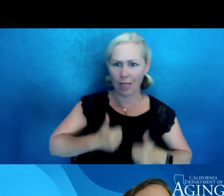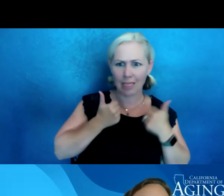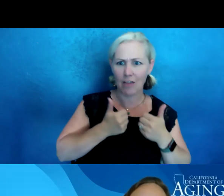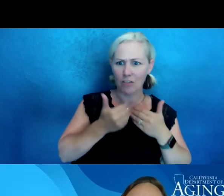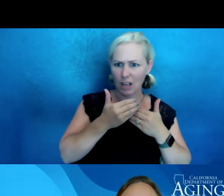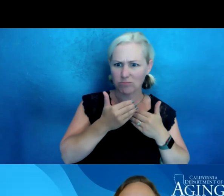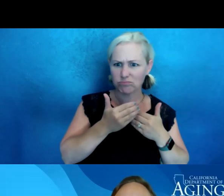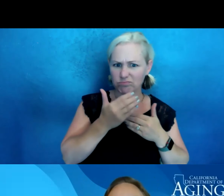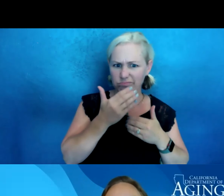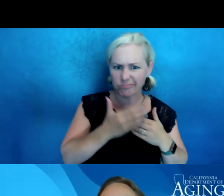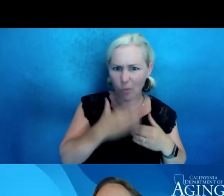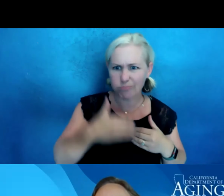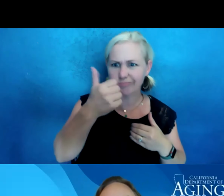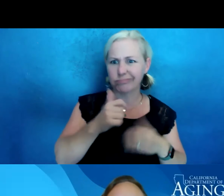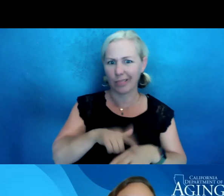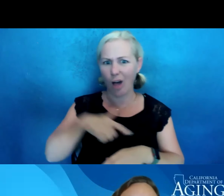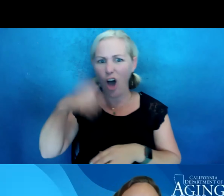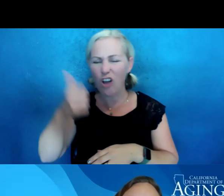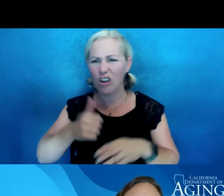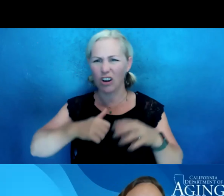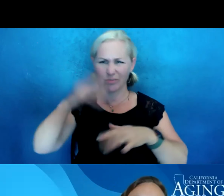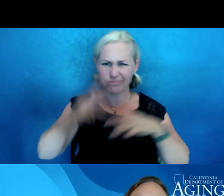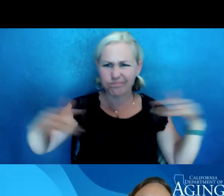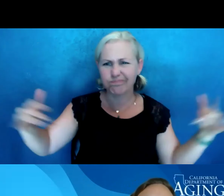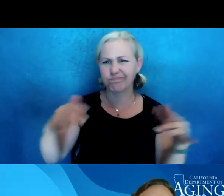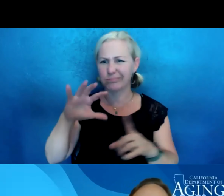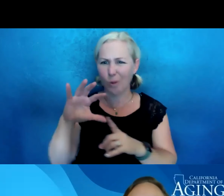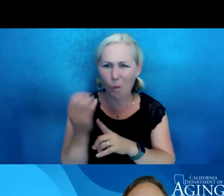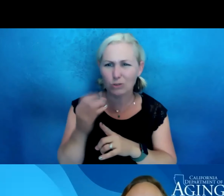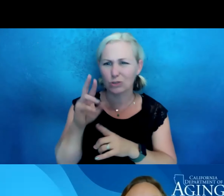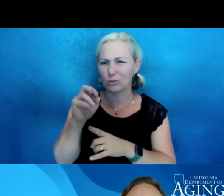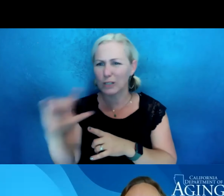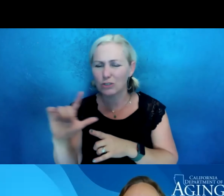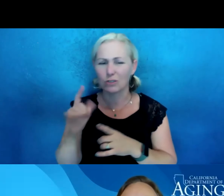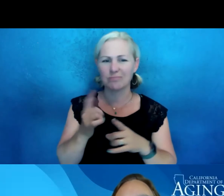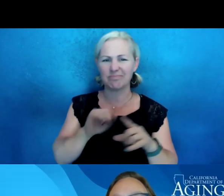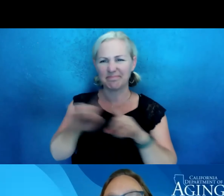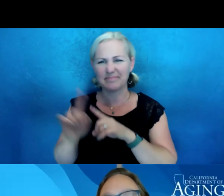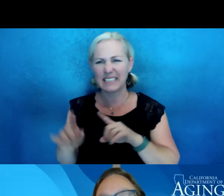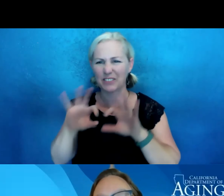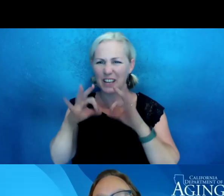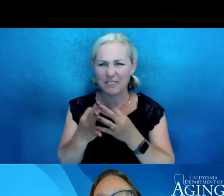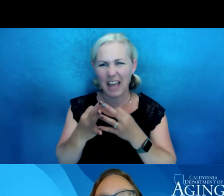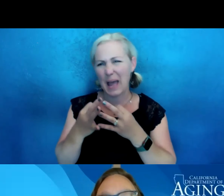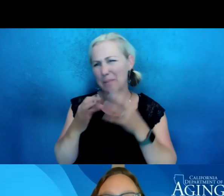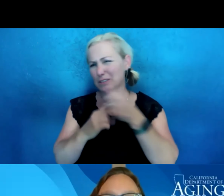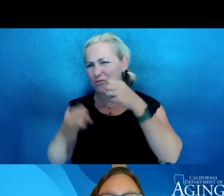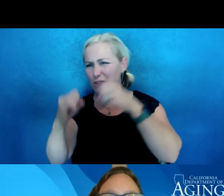The older population is racially diverse, culturally diverse, has different family structures,